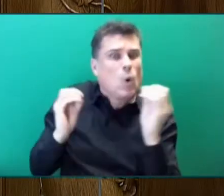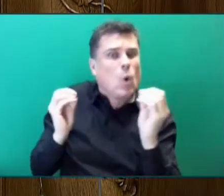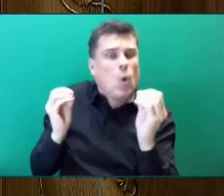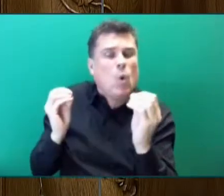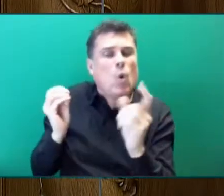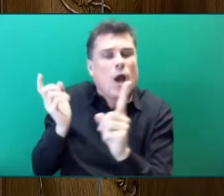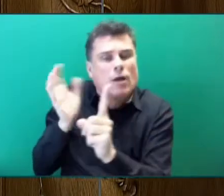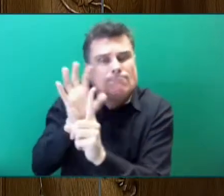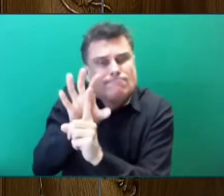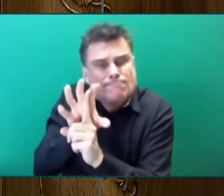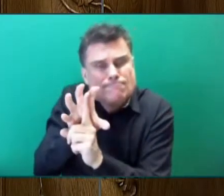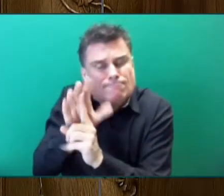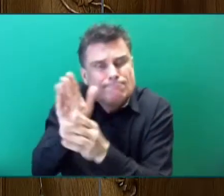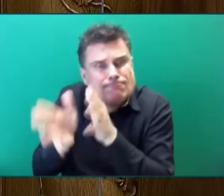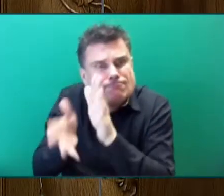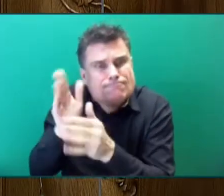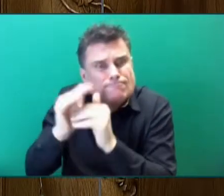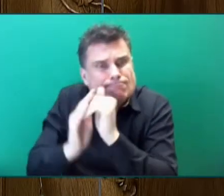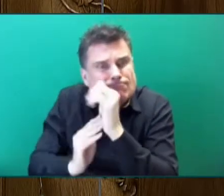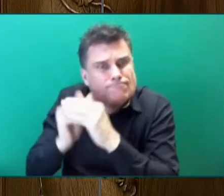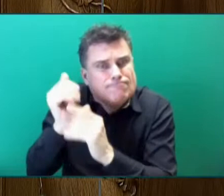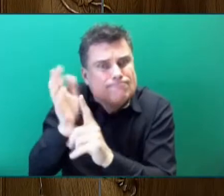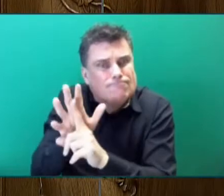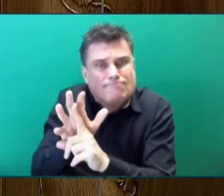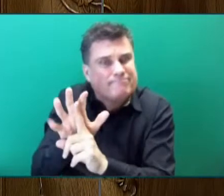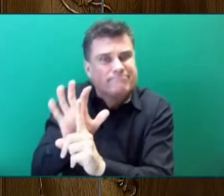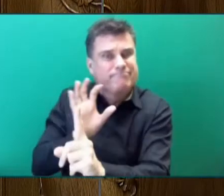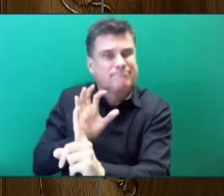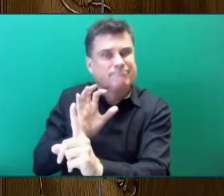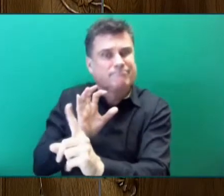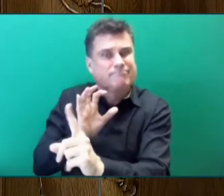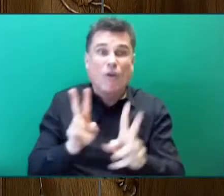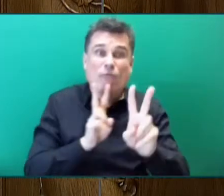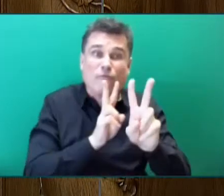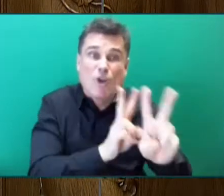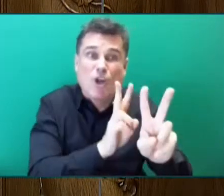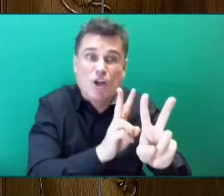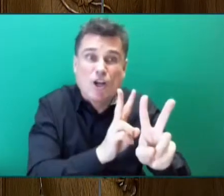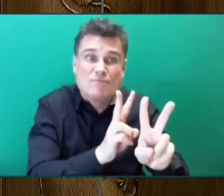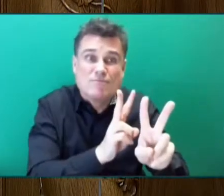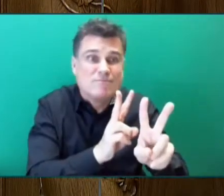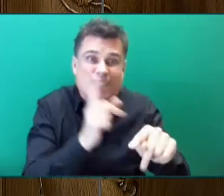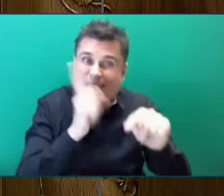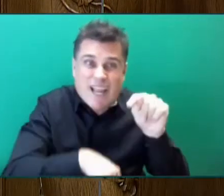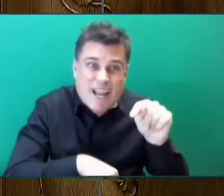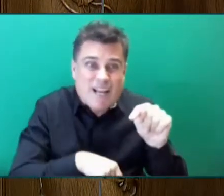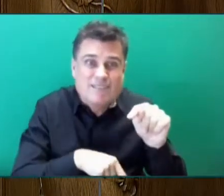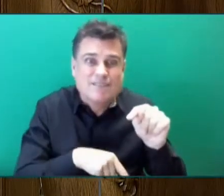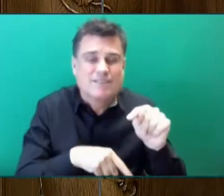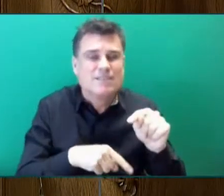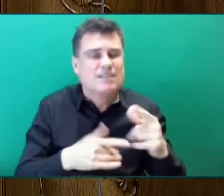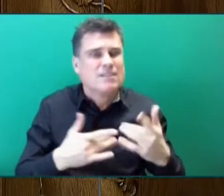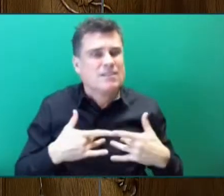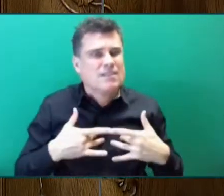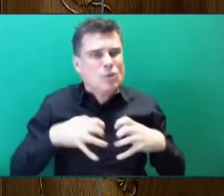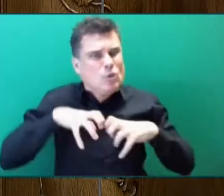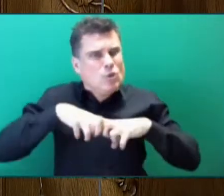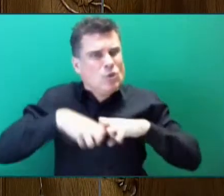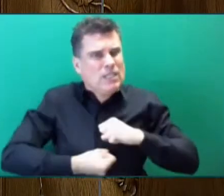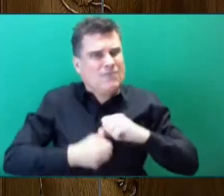ceremonies of mourning. Even for those who recover, COVID-19 can mean weeks of pain, fear, and